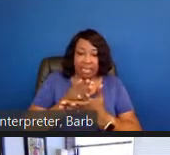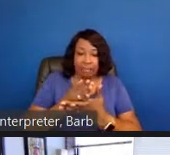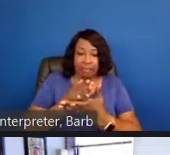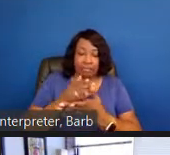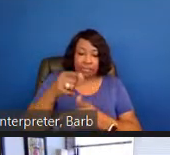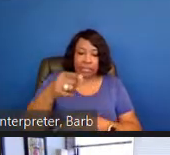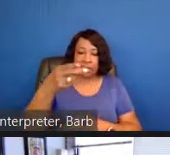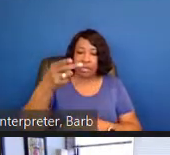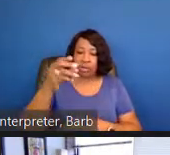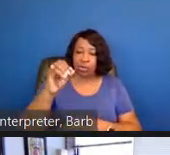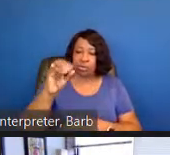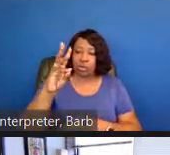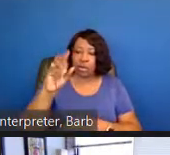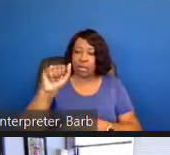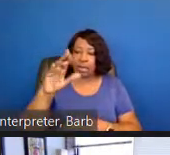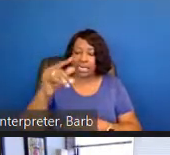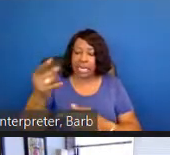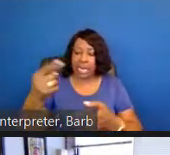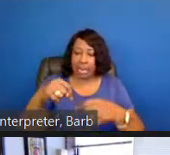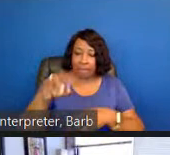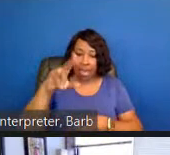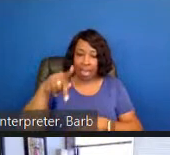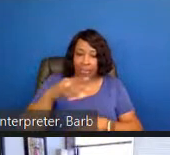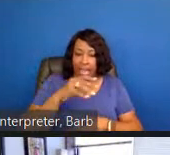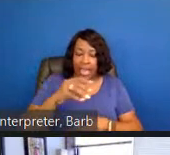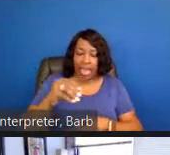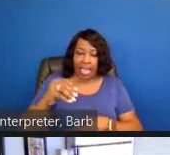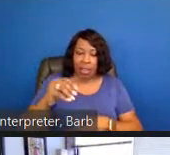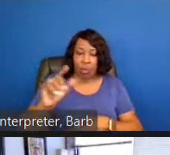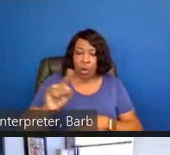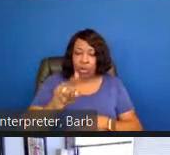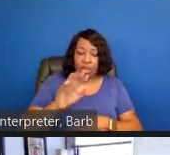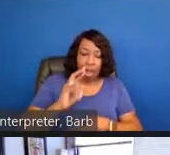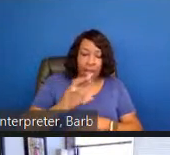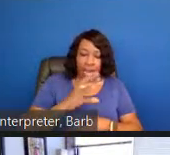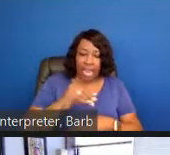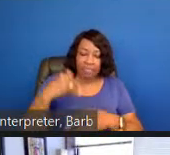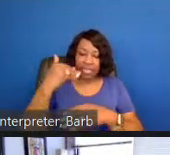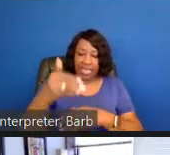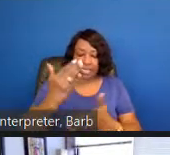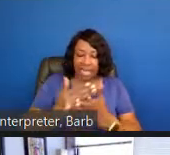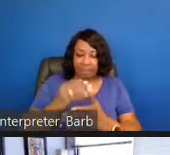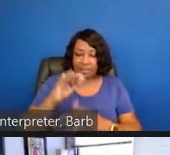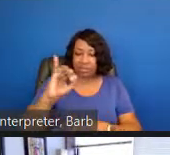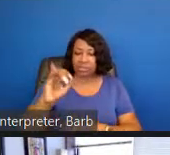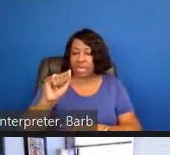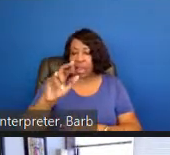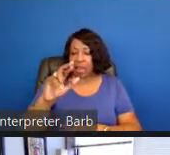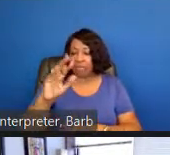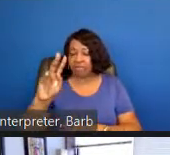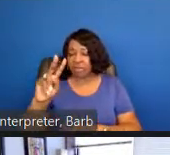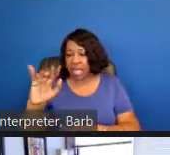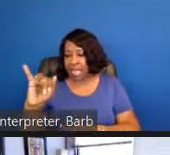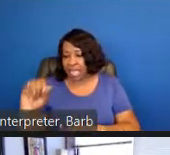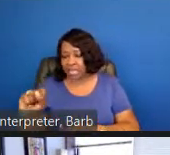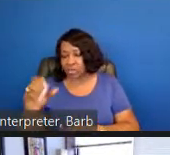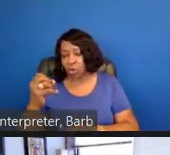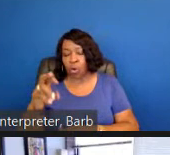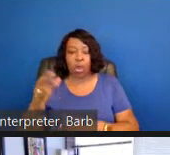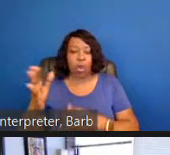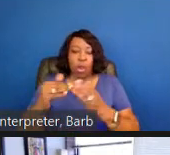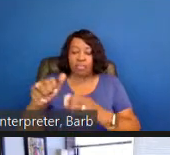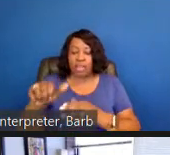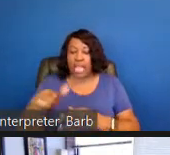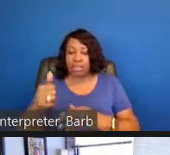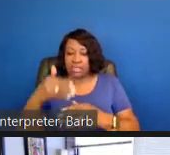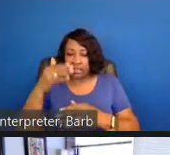Howard, or where you're at, and then it'll show your next stop is Jarvis or Morse or whatever else may be ahead of you, and it will